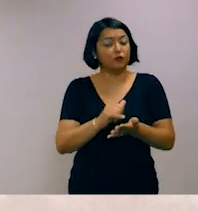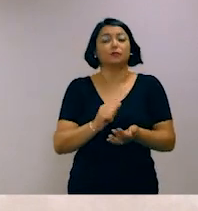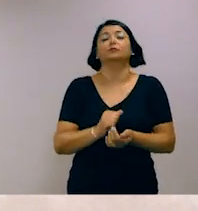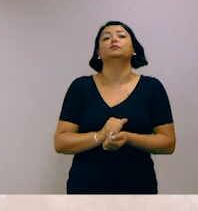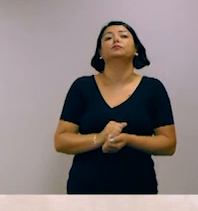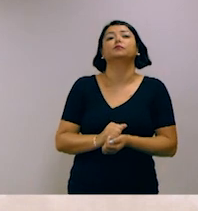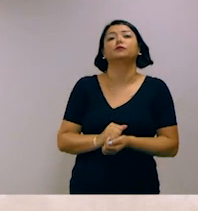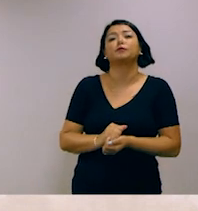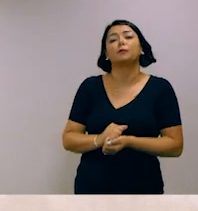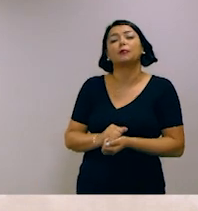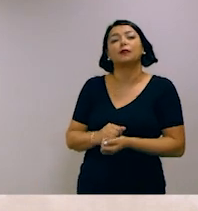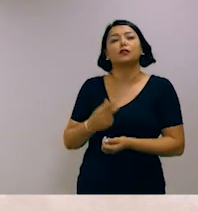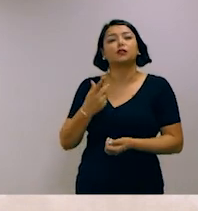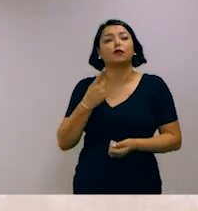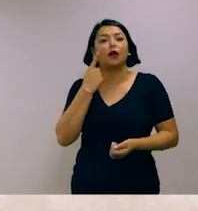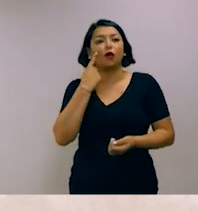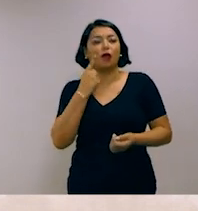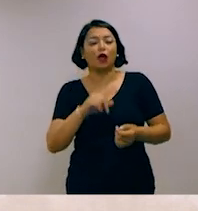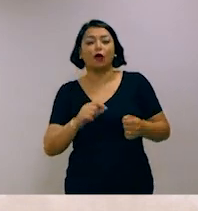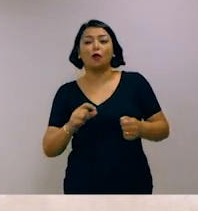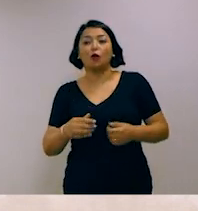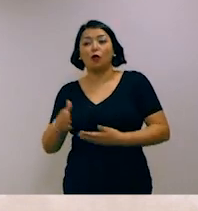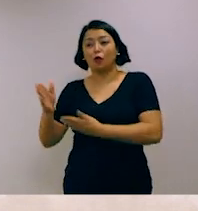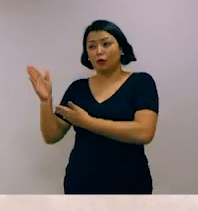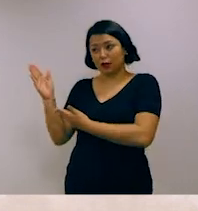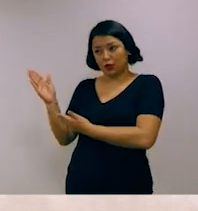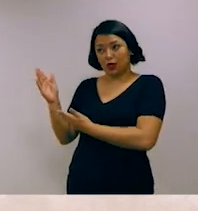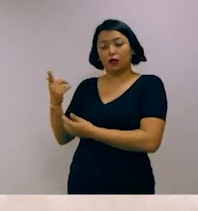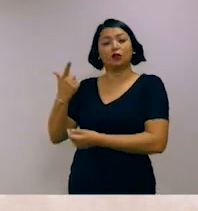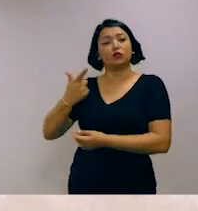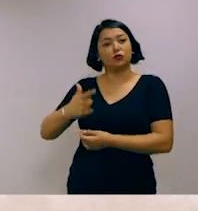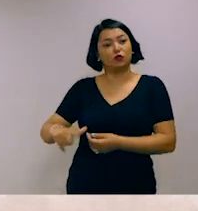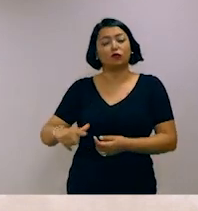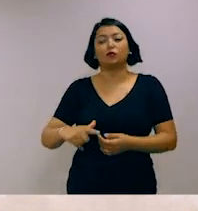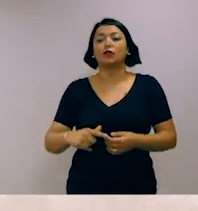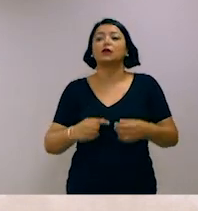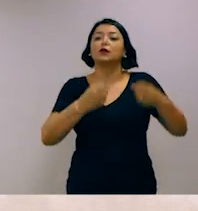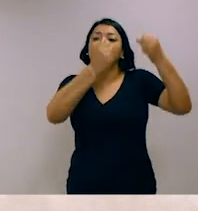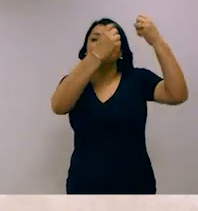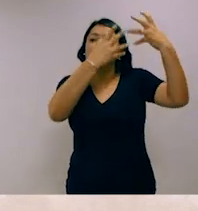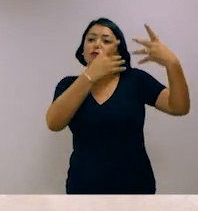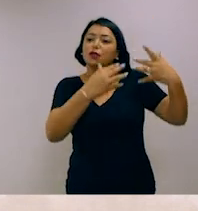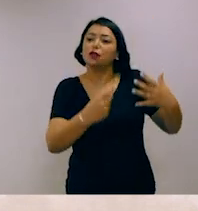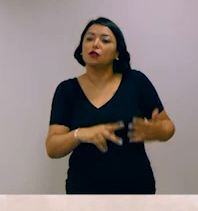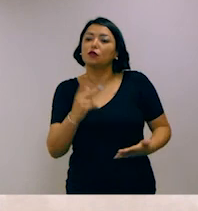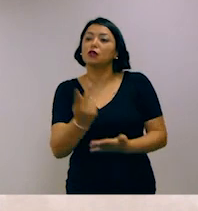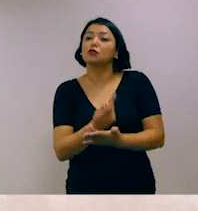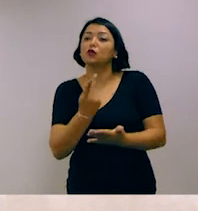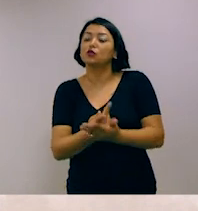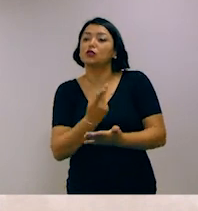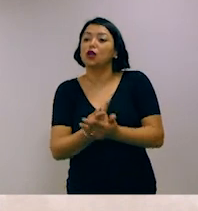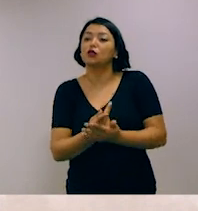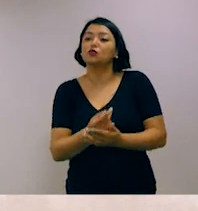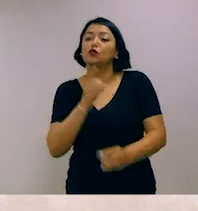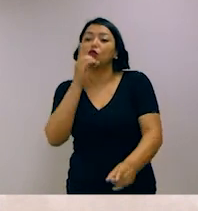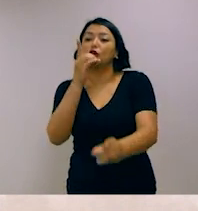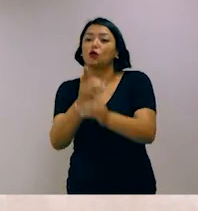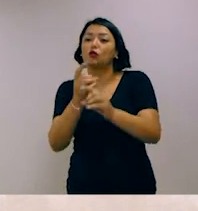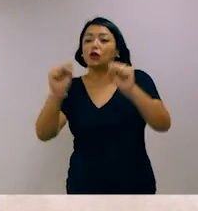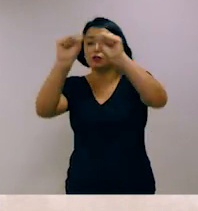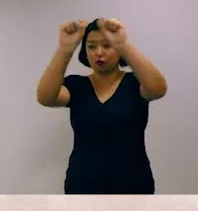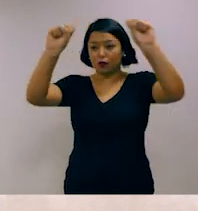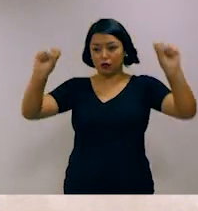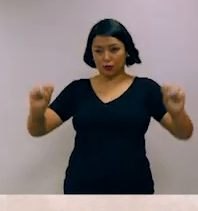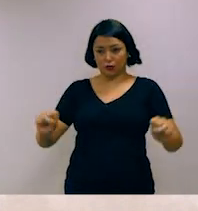analyze a ruling individually, and there is a screen such as this, making a list of the material